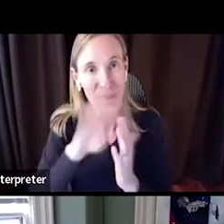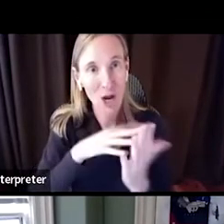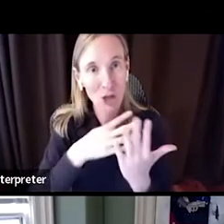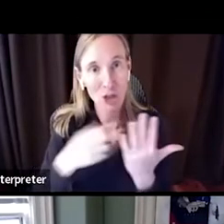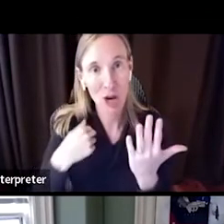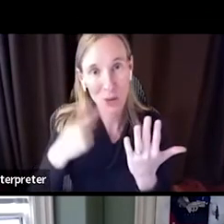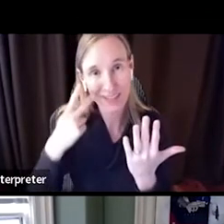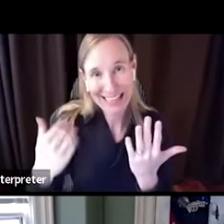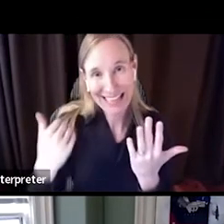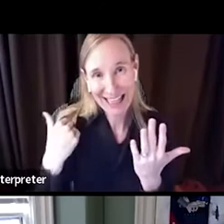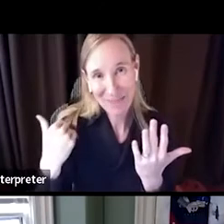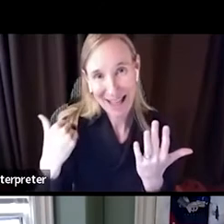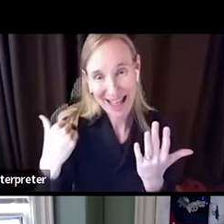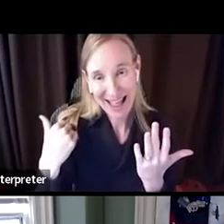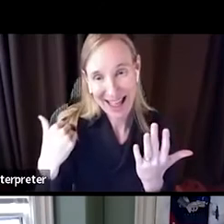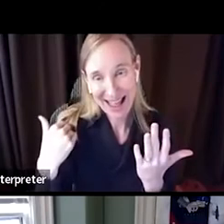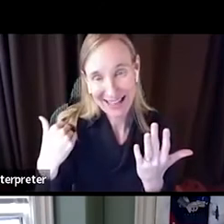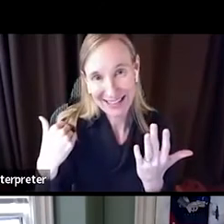which shows